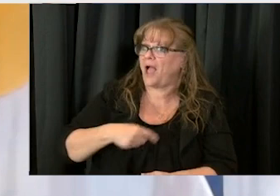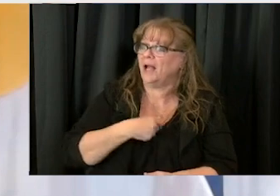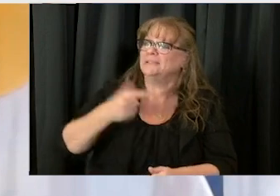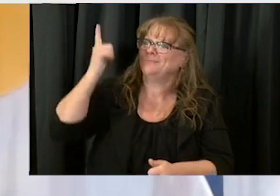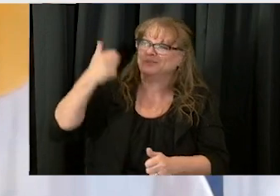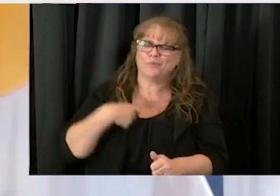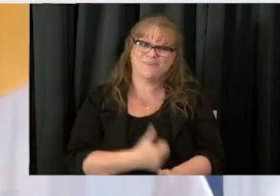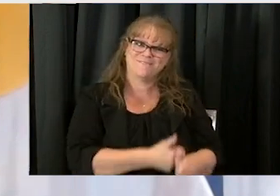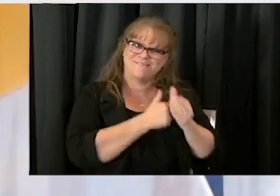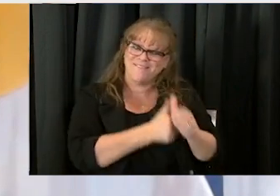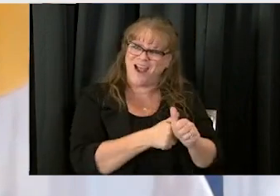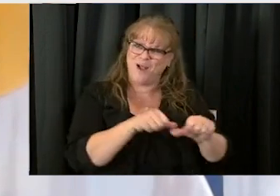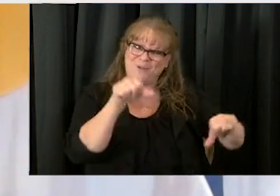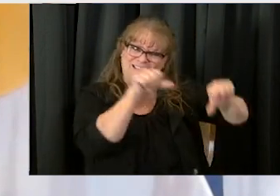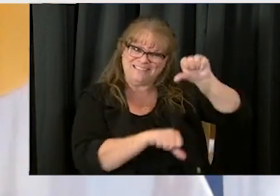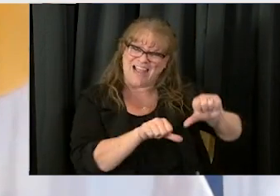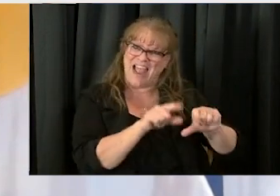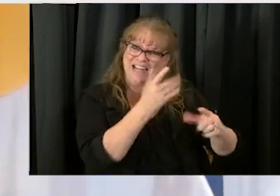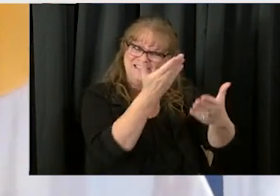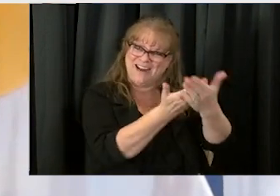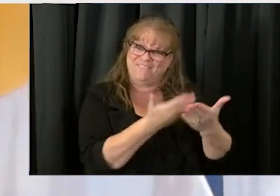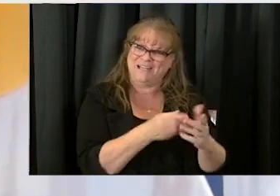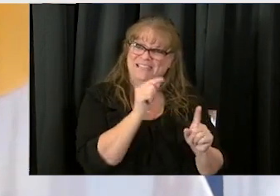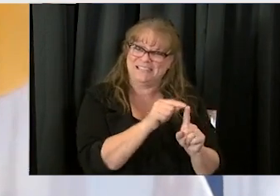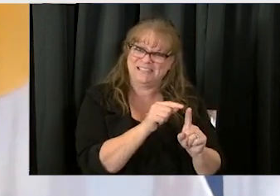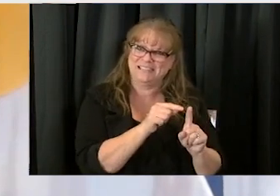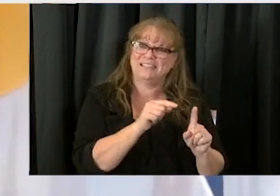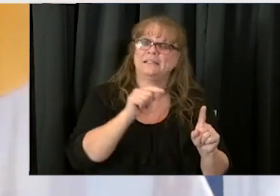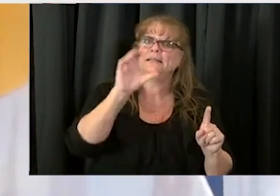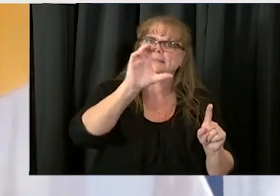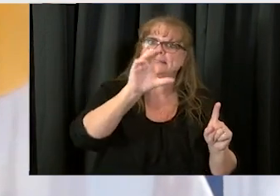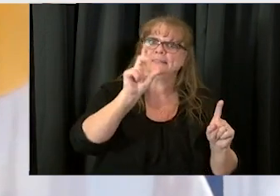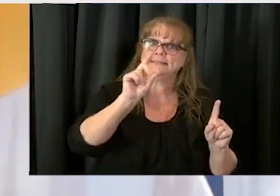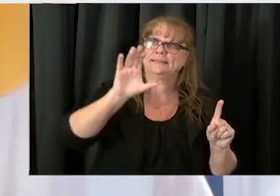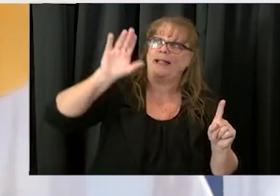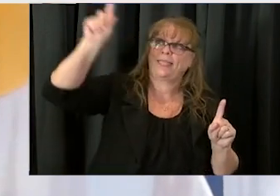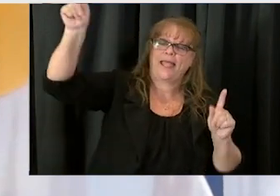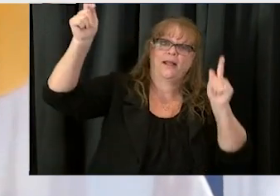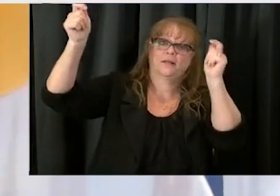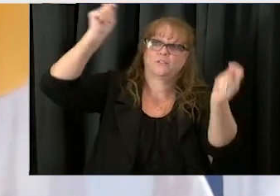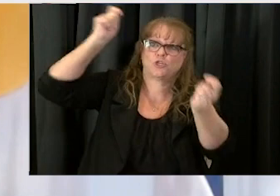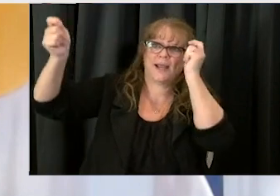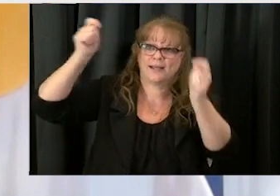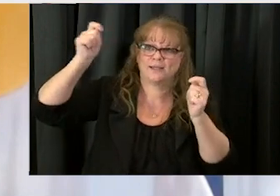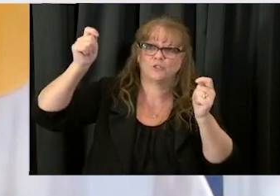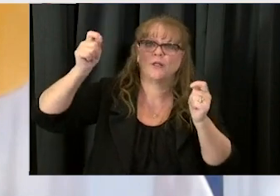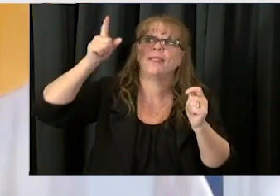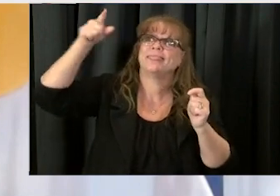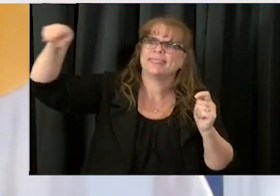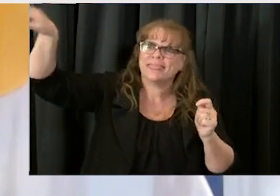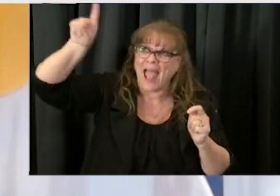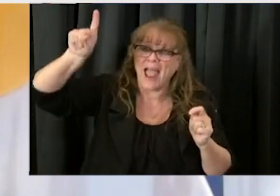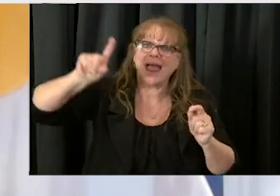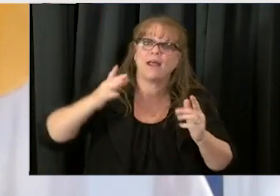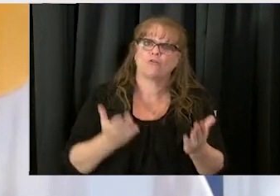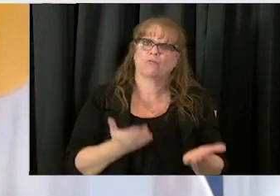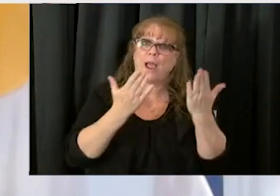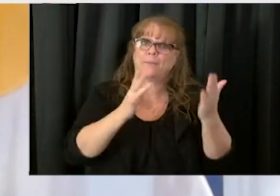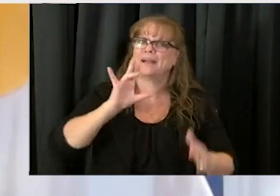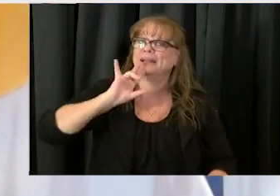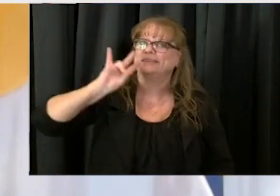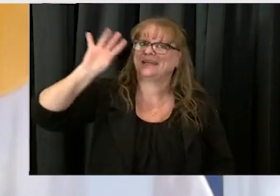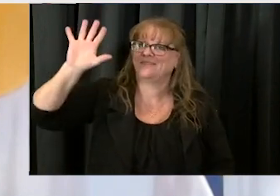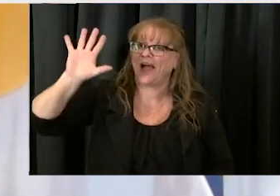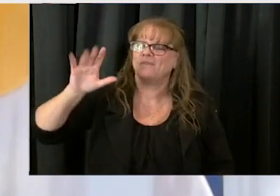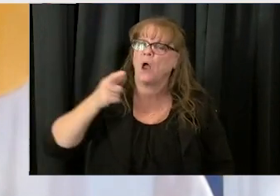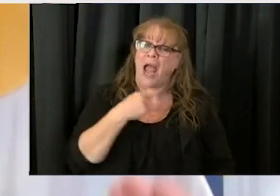they said 75 and up. Then we really dug into the information and data in Colorado and find that 78% of our deaths were